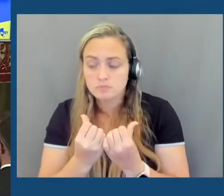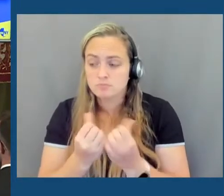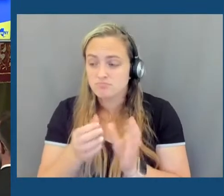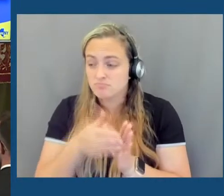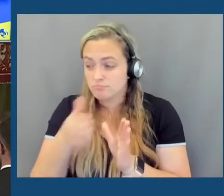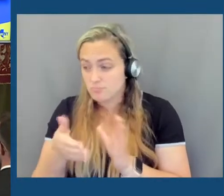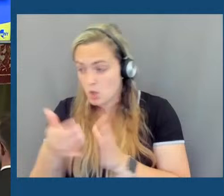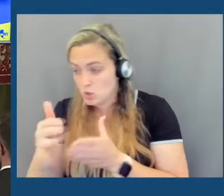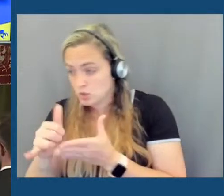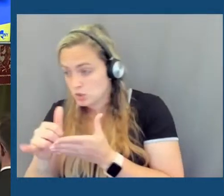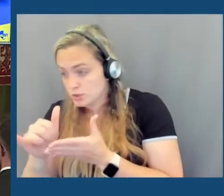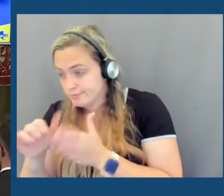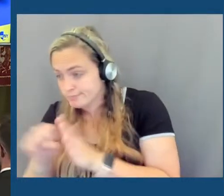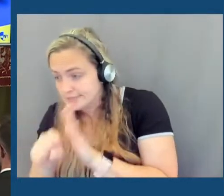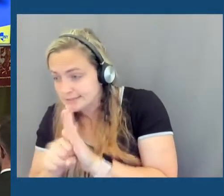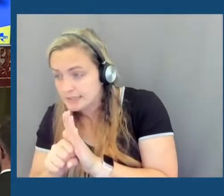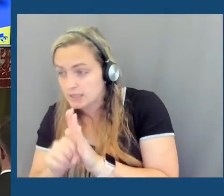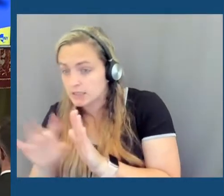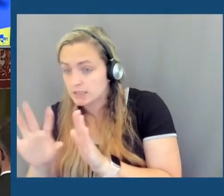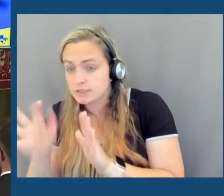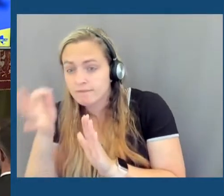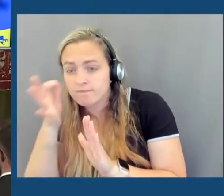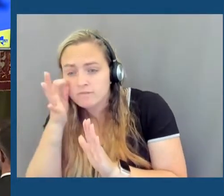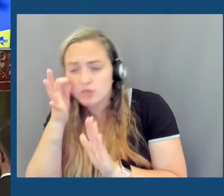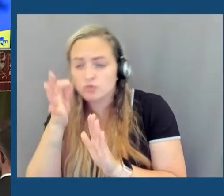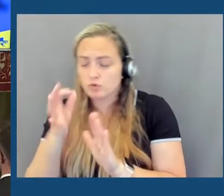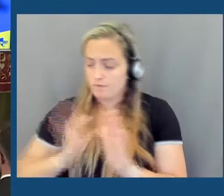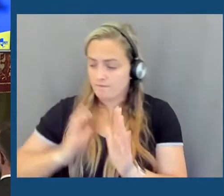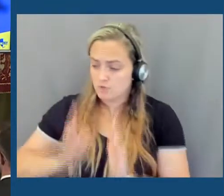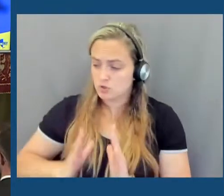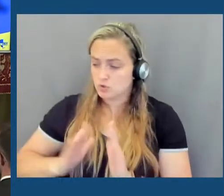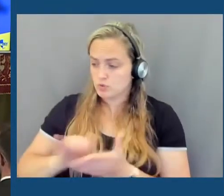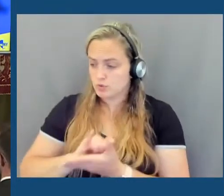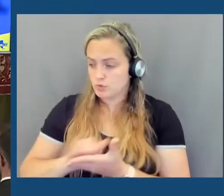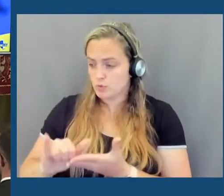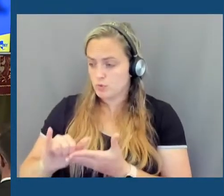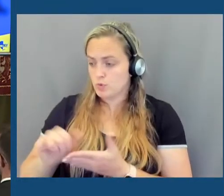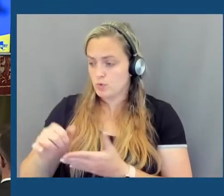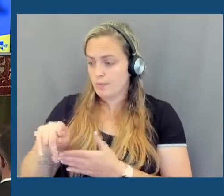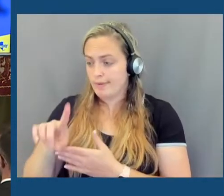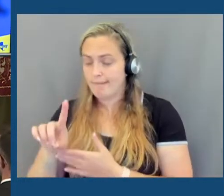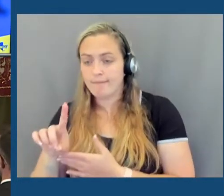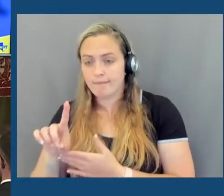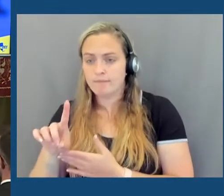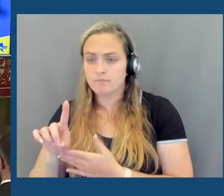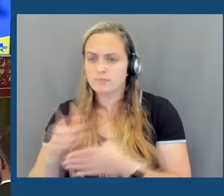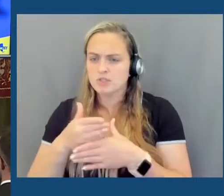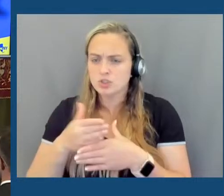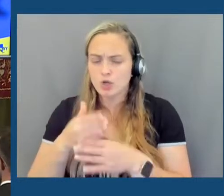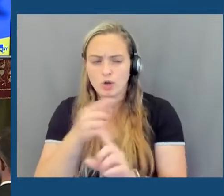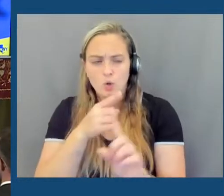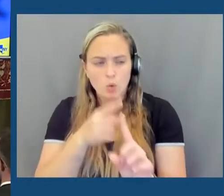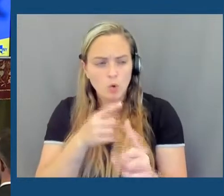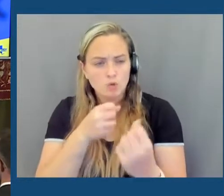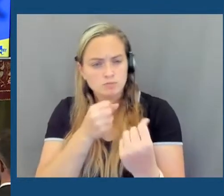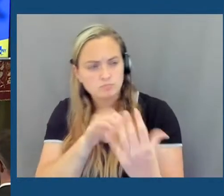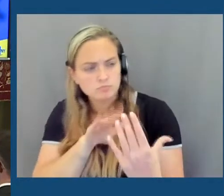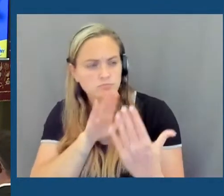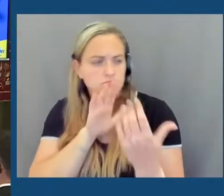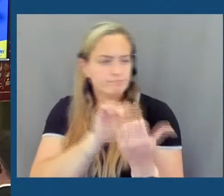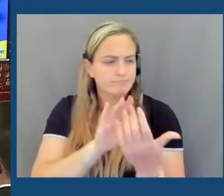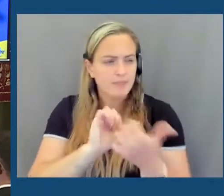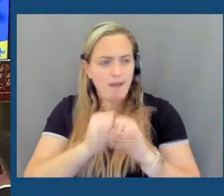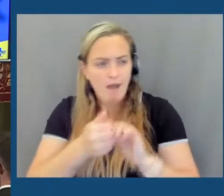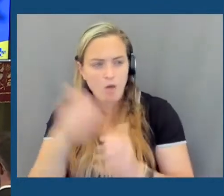states, along with federal officials and the New York Police Department, sharing tactics and strategies on preventing